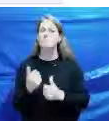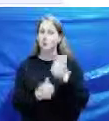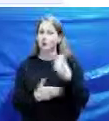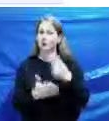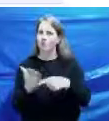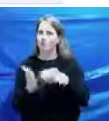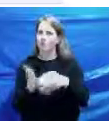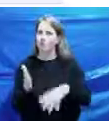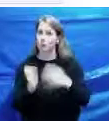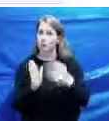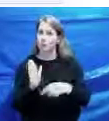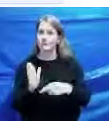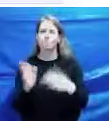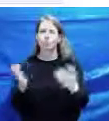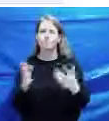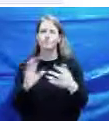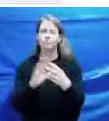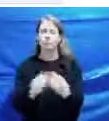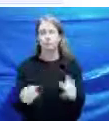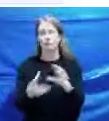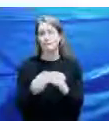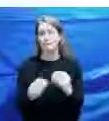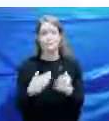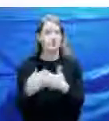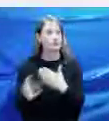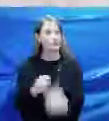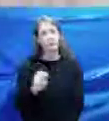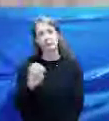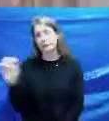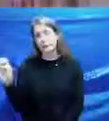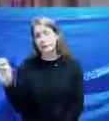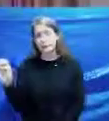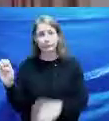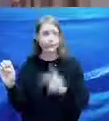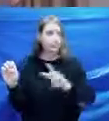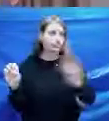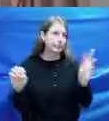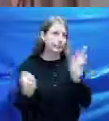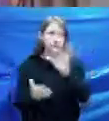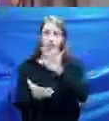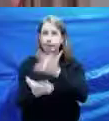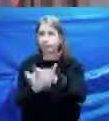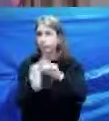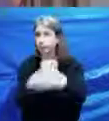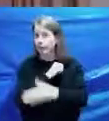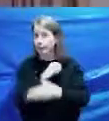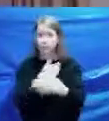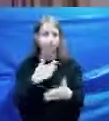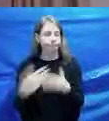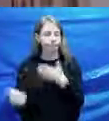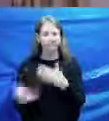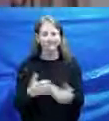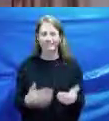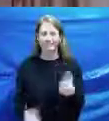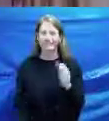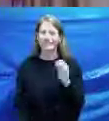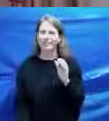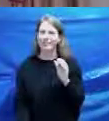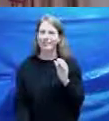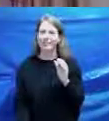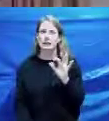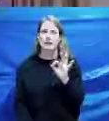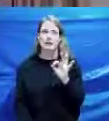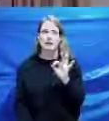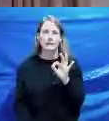stories. And whether I'm speaking East Coast, West Coast, you know, Midwest, this notion of 90-minute